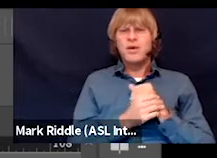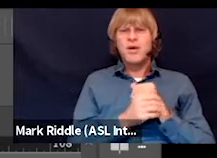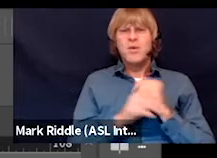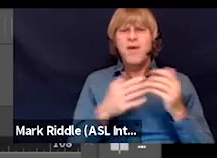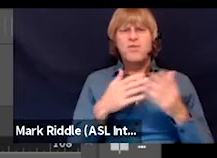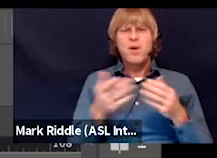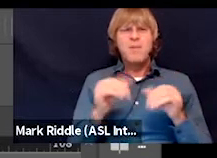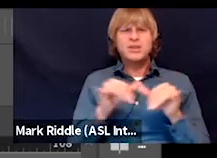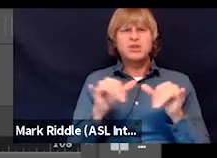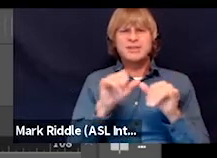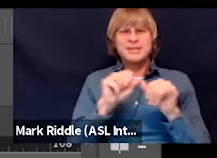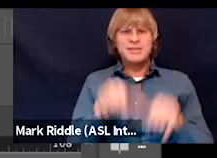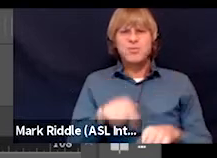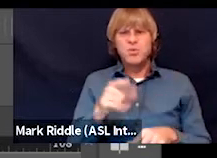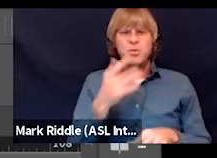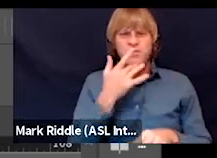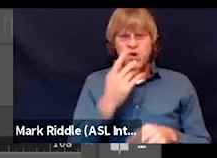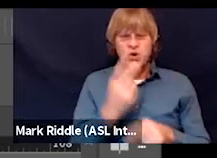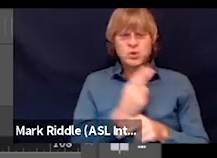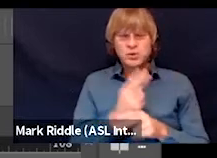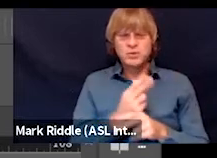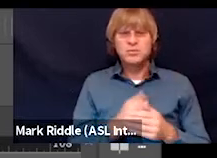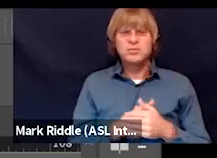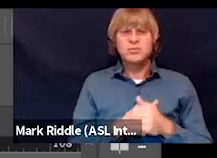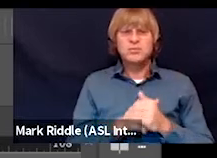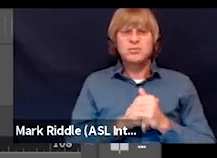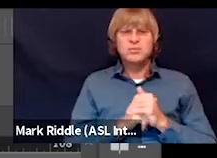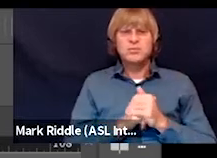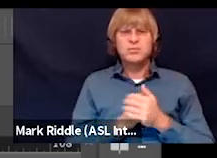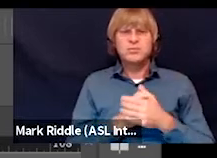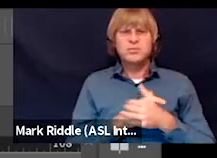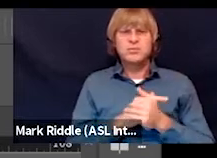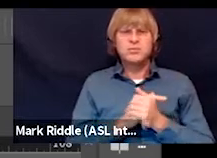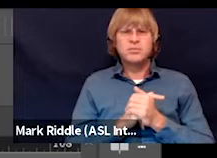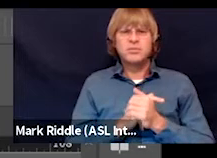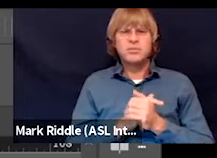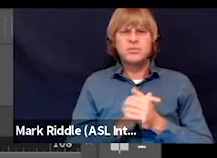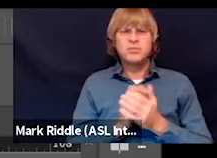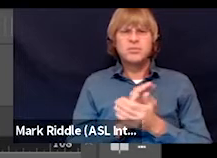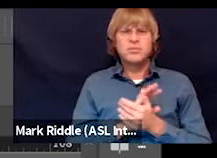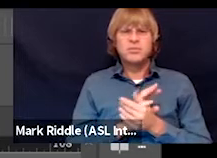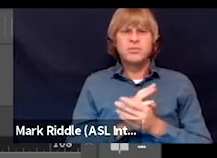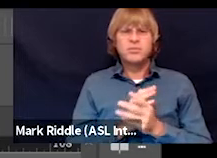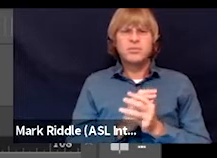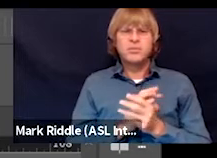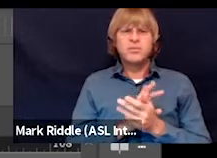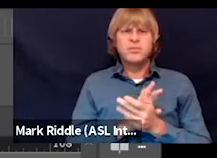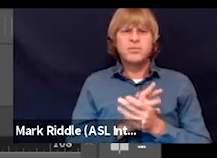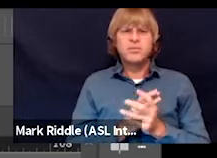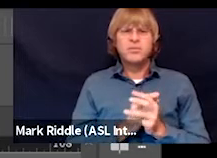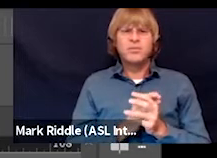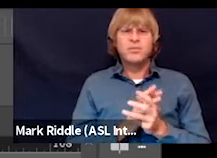whatever measurement system you think best in without having to change your preferences all the time.